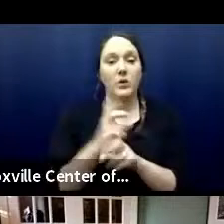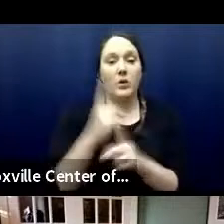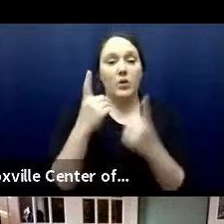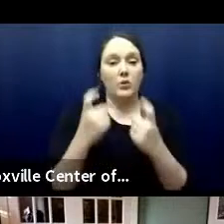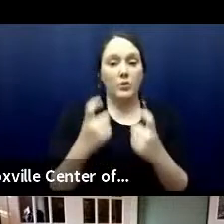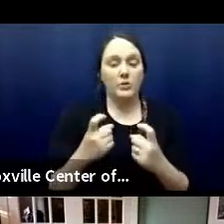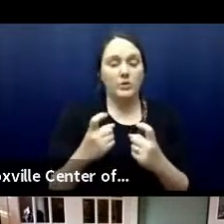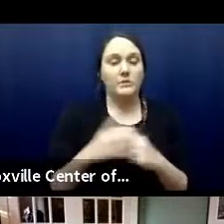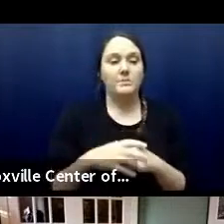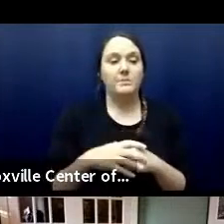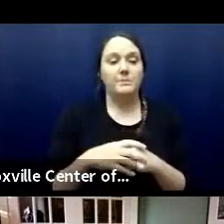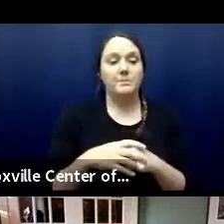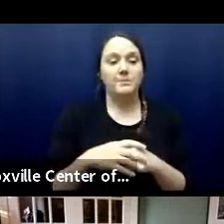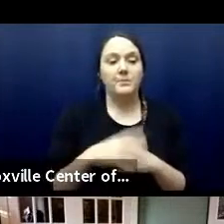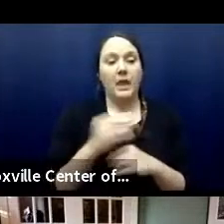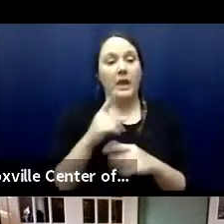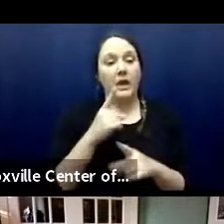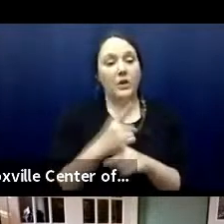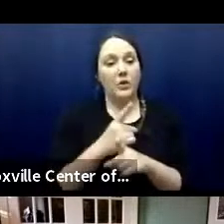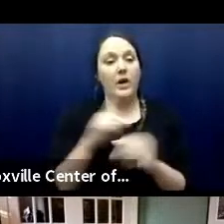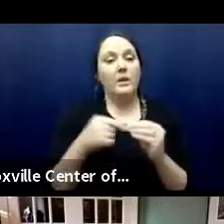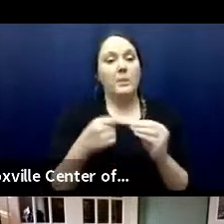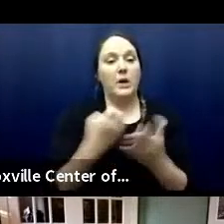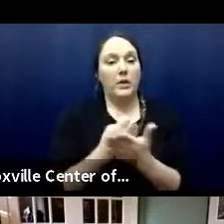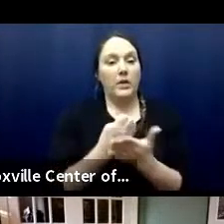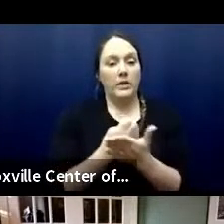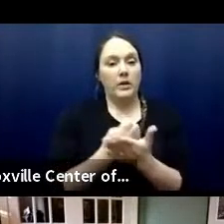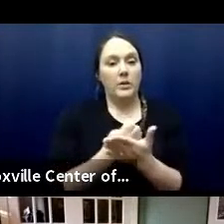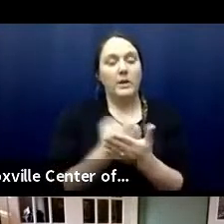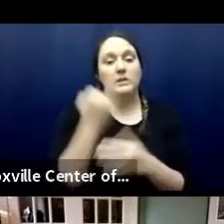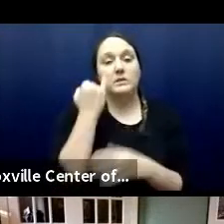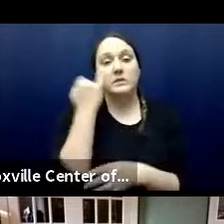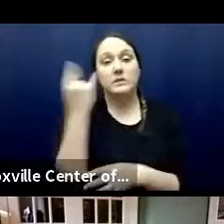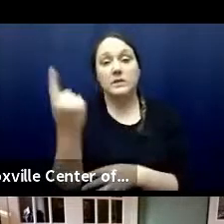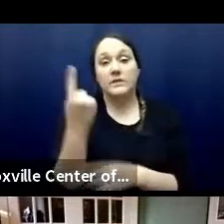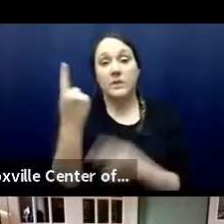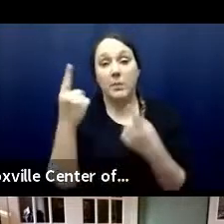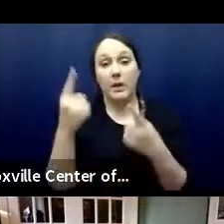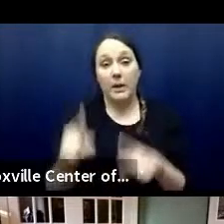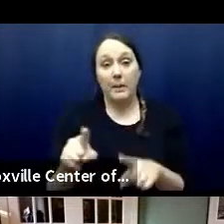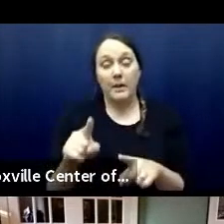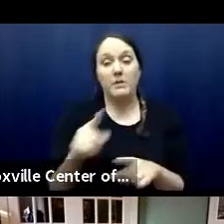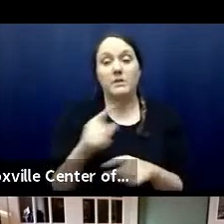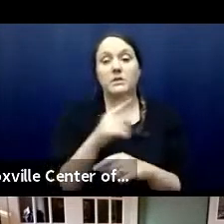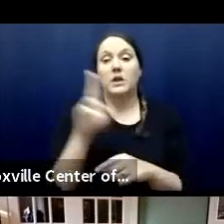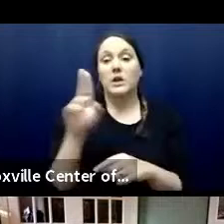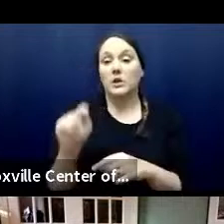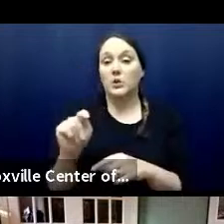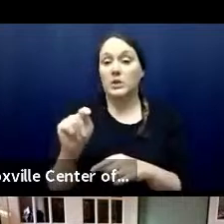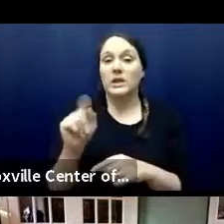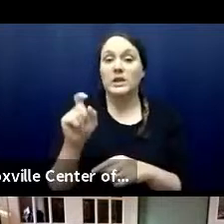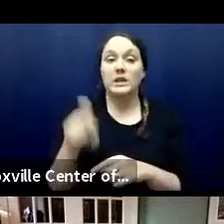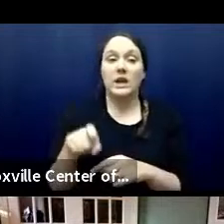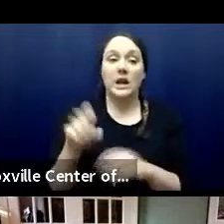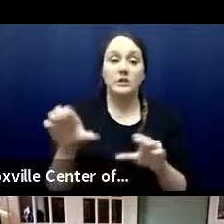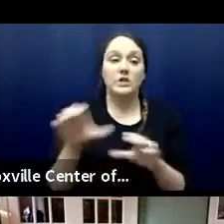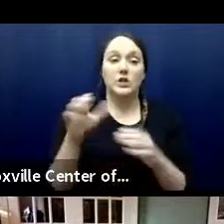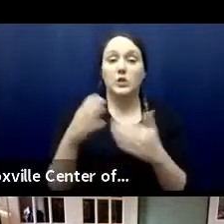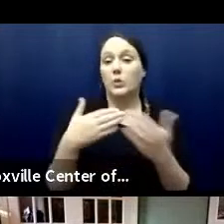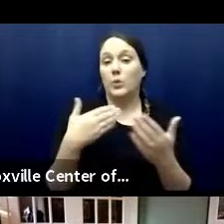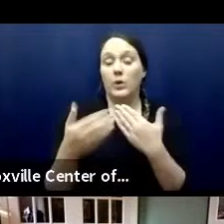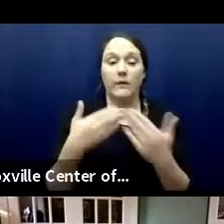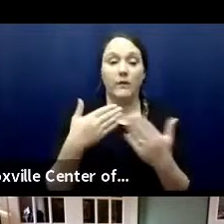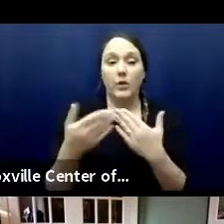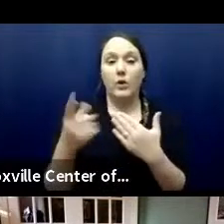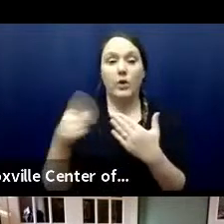question. And you're right about the economics. I mean, if something happens and UT has to do whatever,